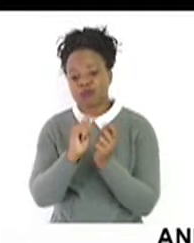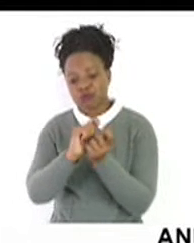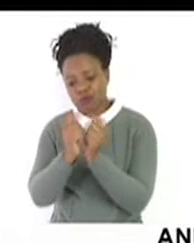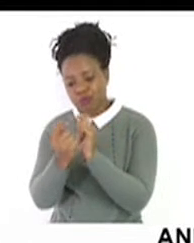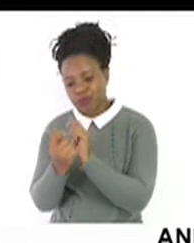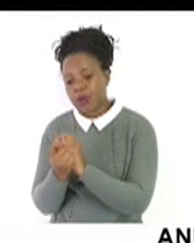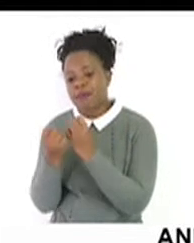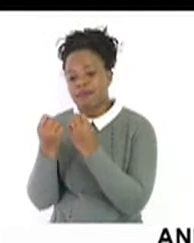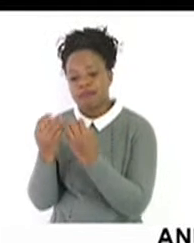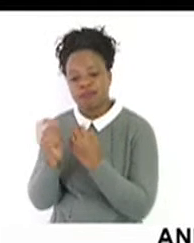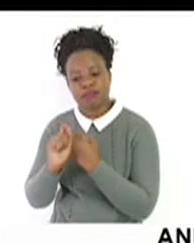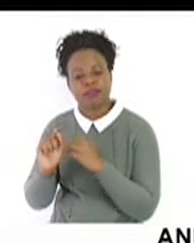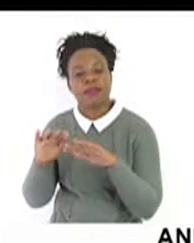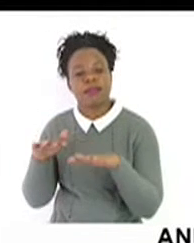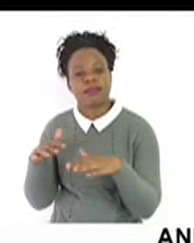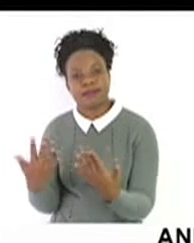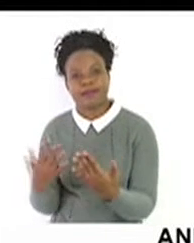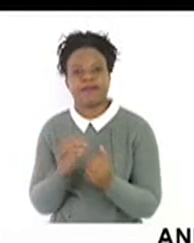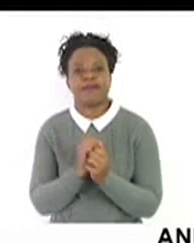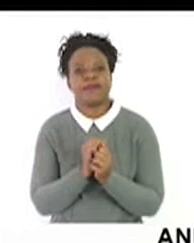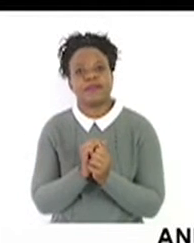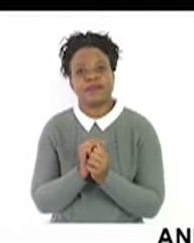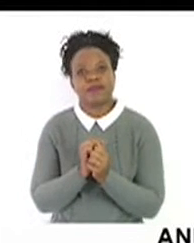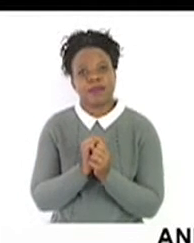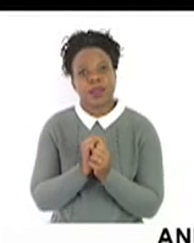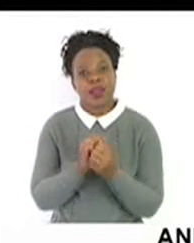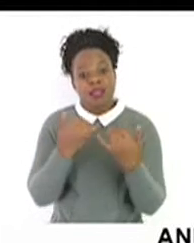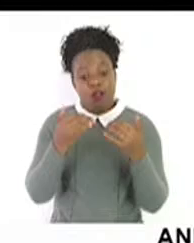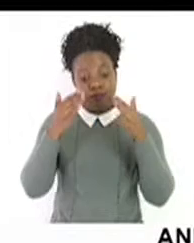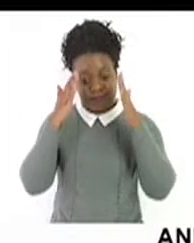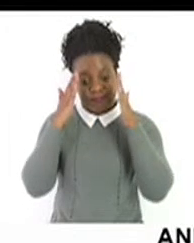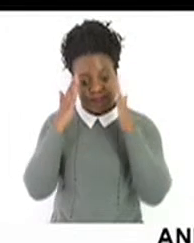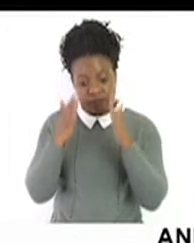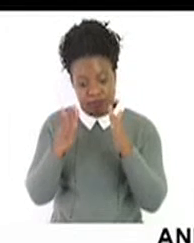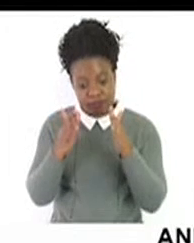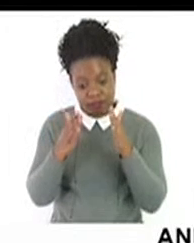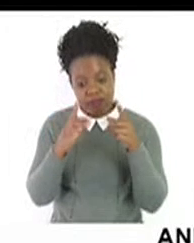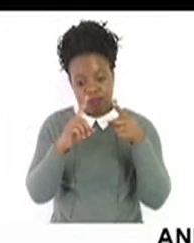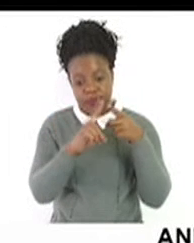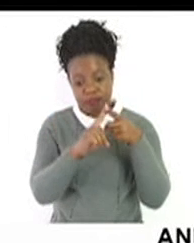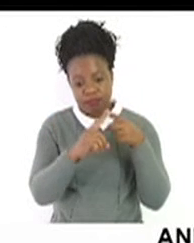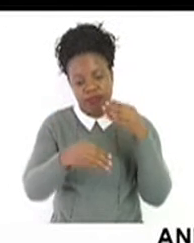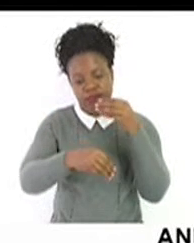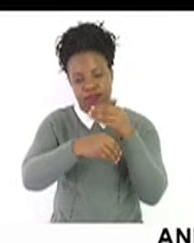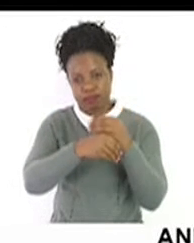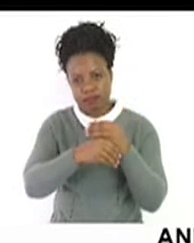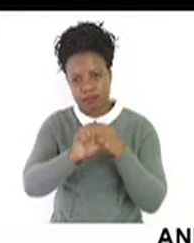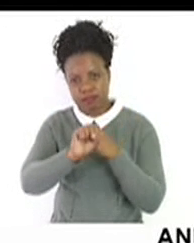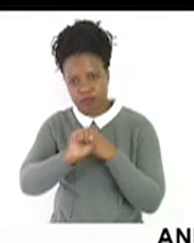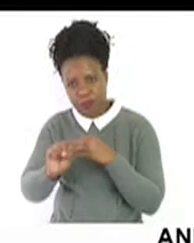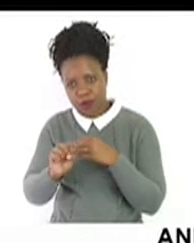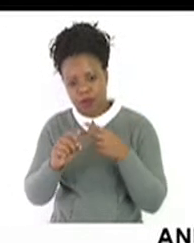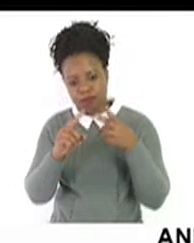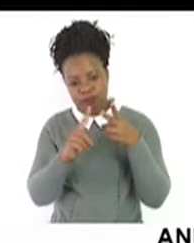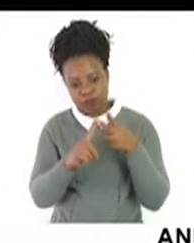We are mainly focusing on the addition of S or ES.